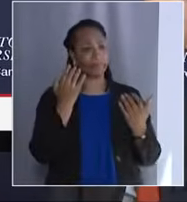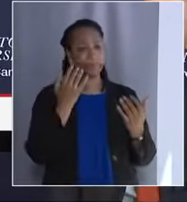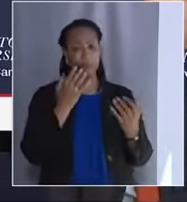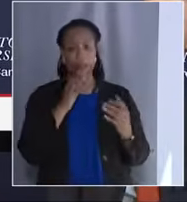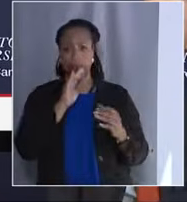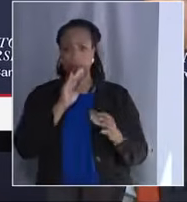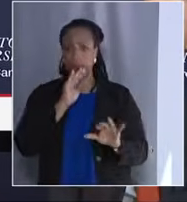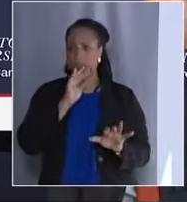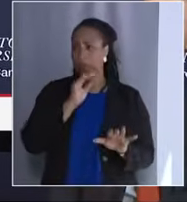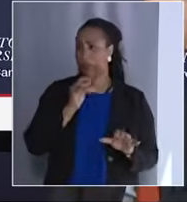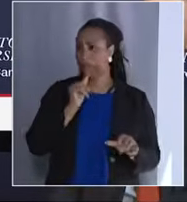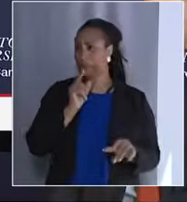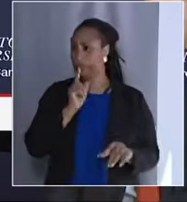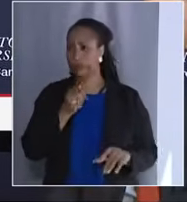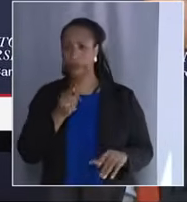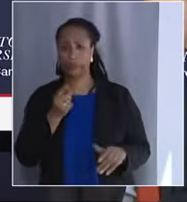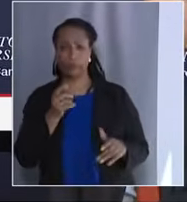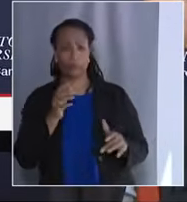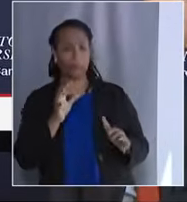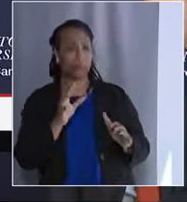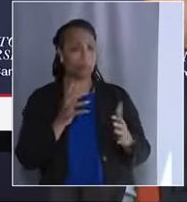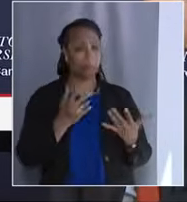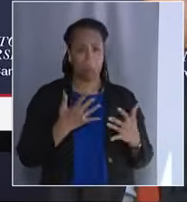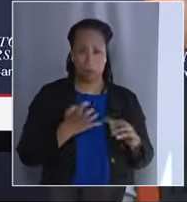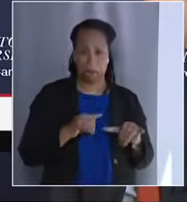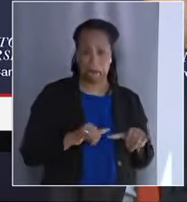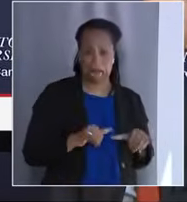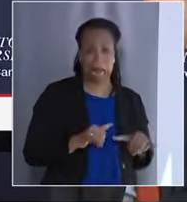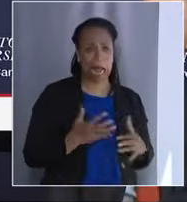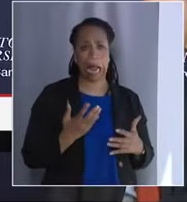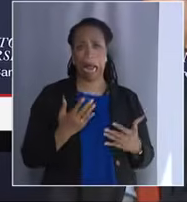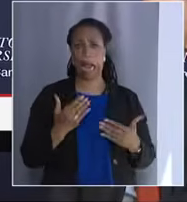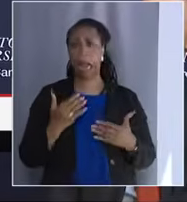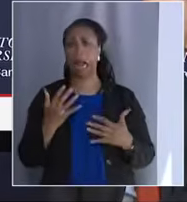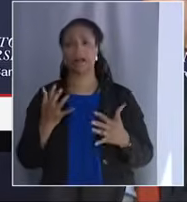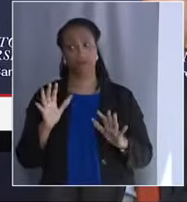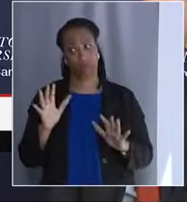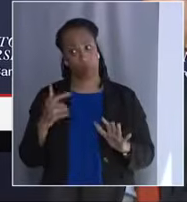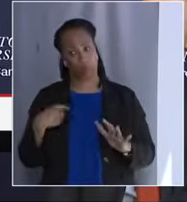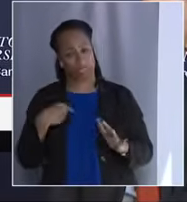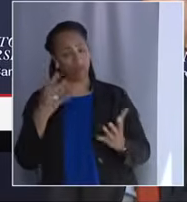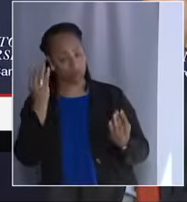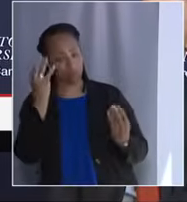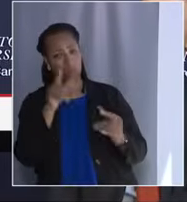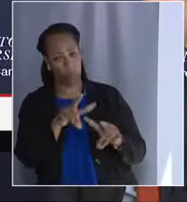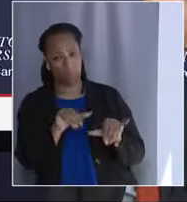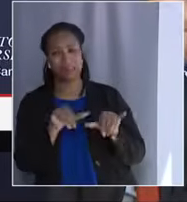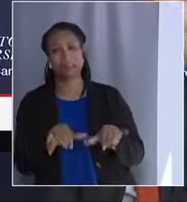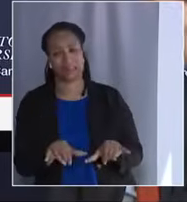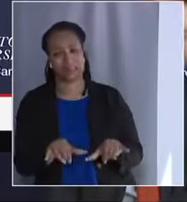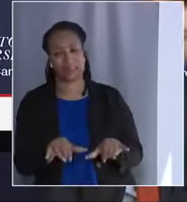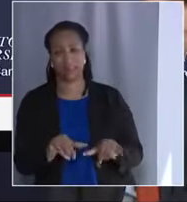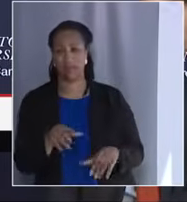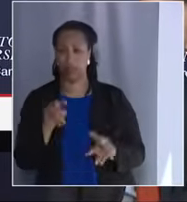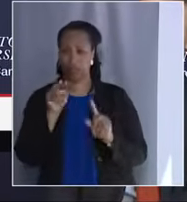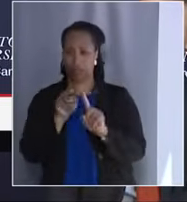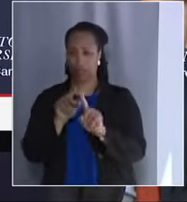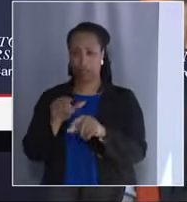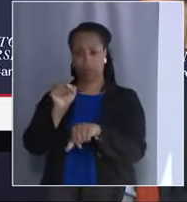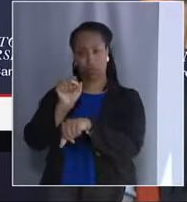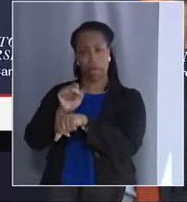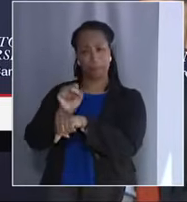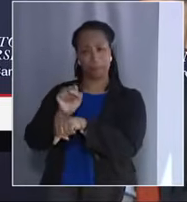cases, jobs, but we don't want them to leave our beautiful city and great region. Institutions of